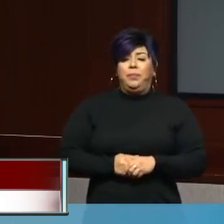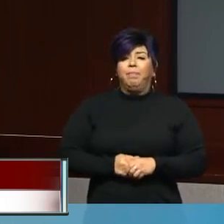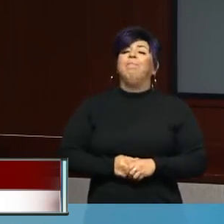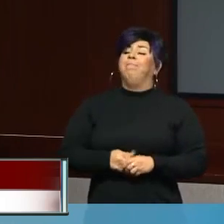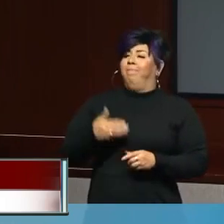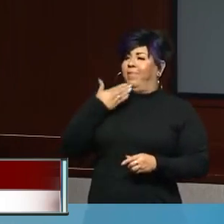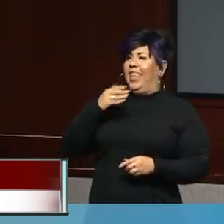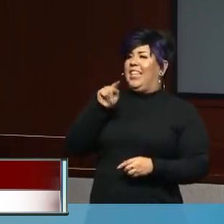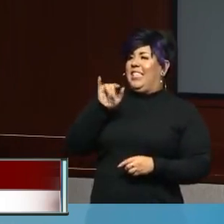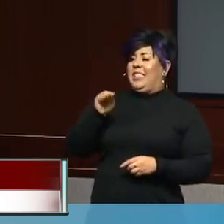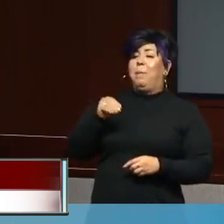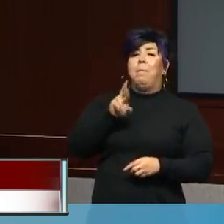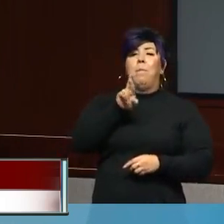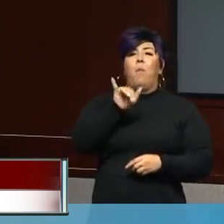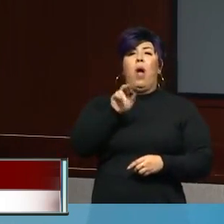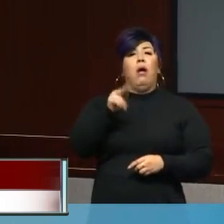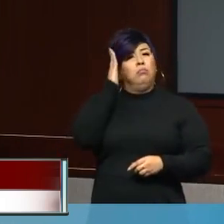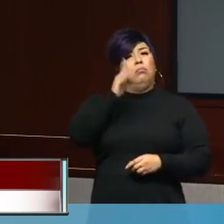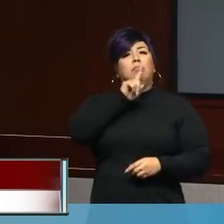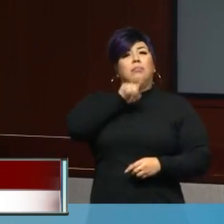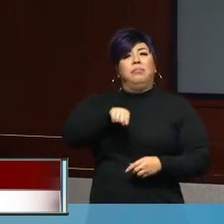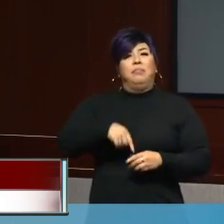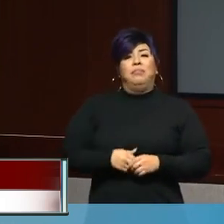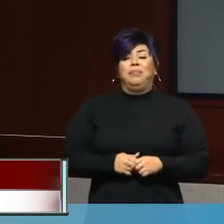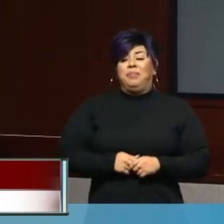Thanks, Tim. We're going to have Ryan respond.